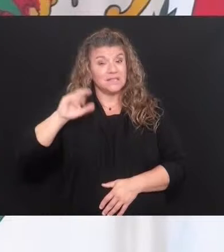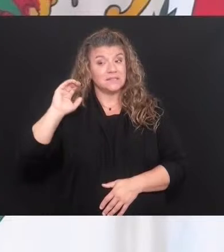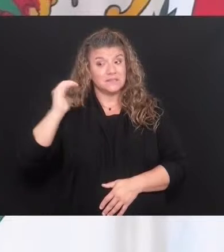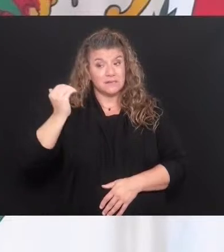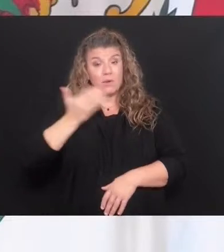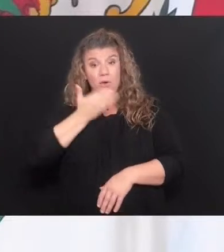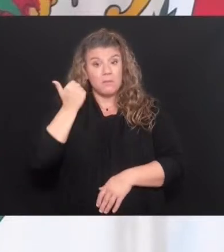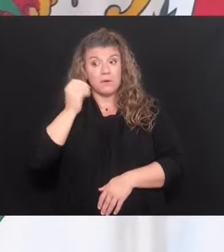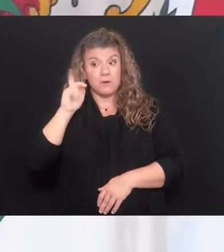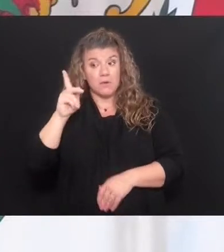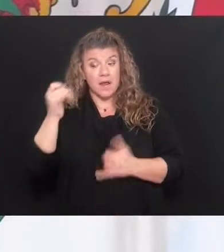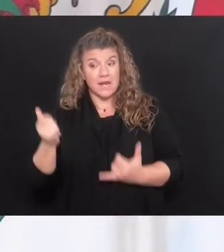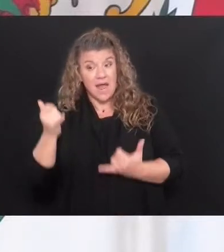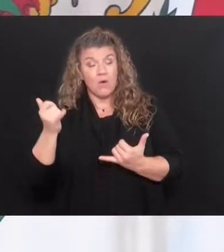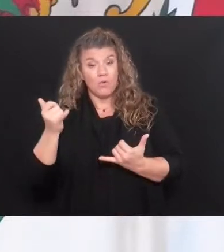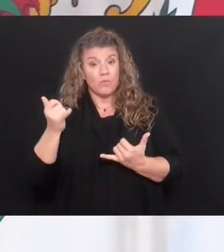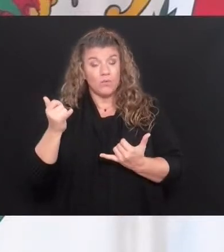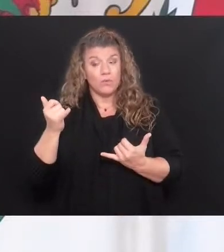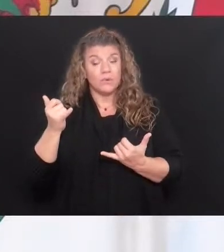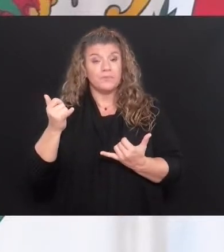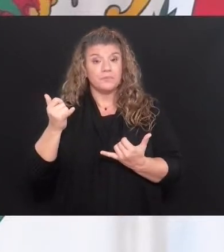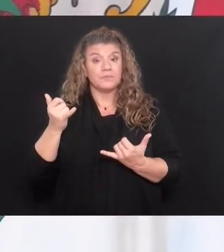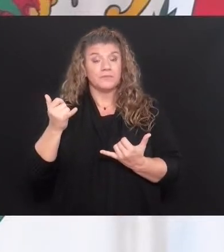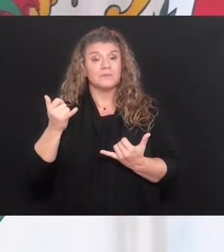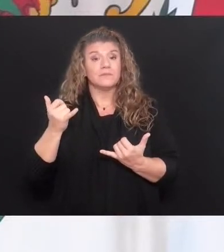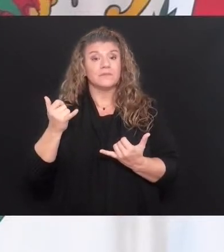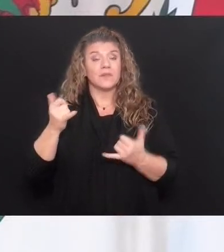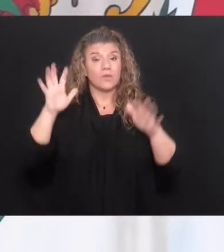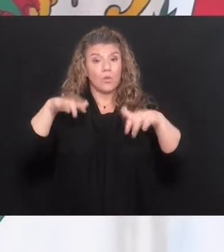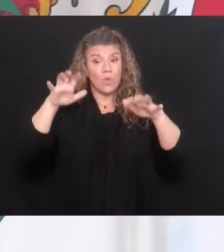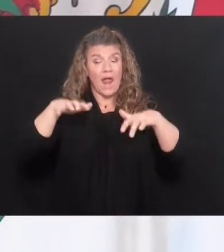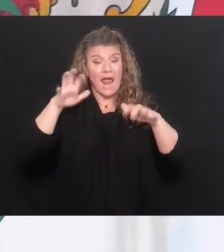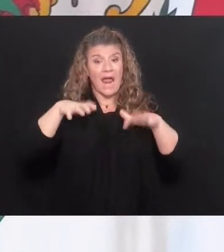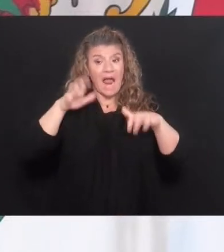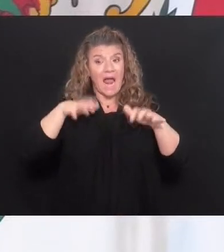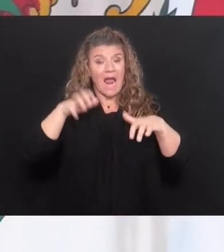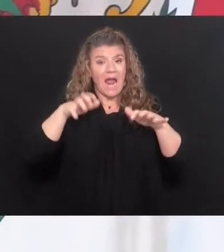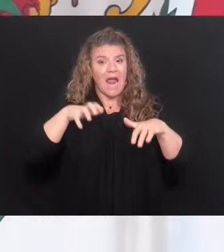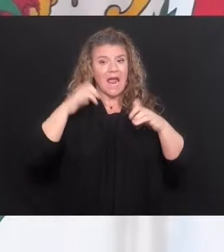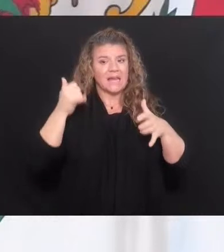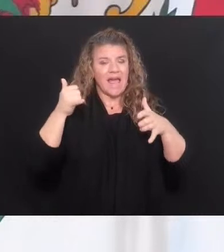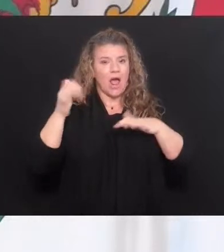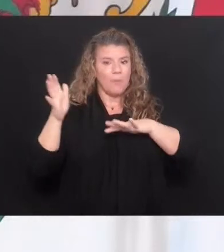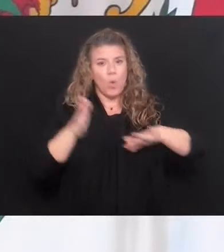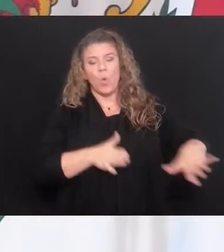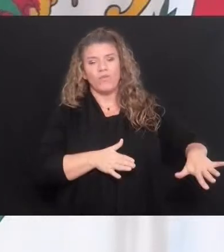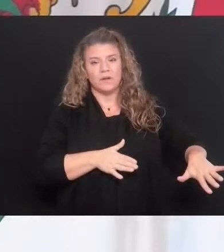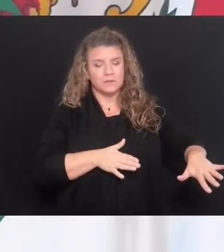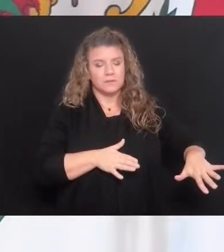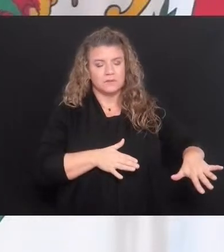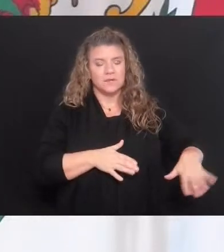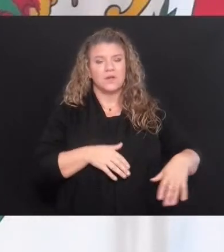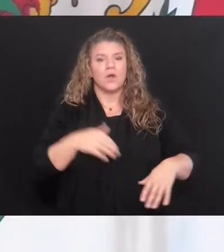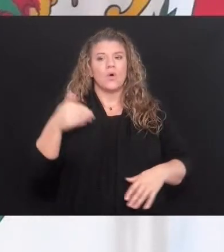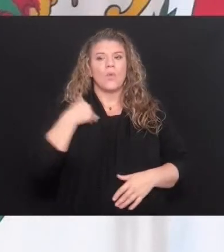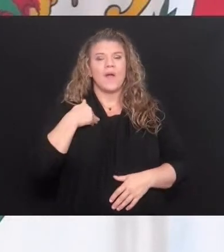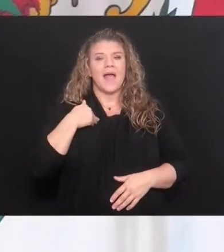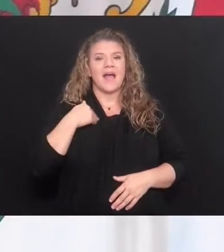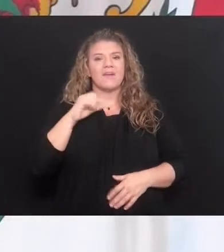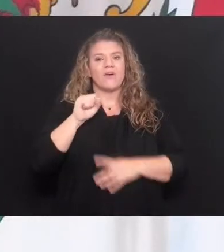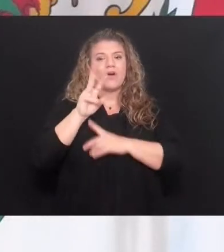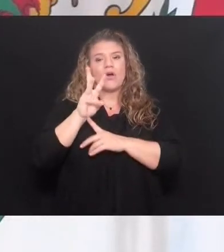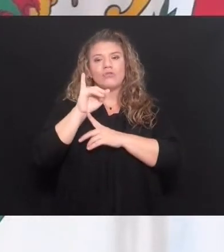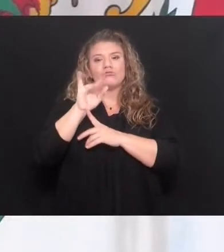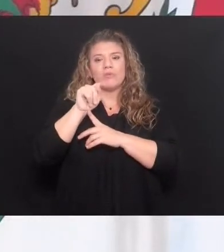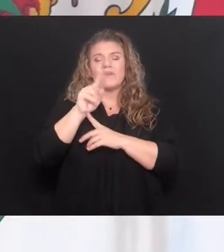now that the water, the rain and everything has moved past Huntington, and we have our swift water